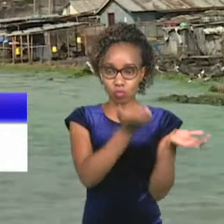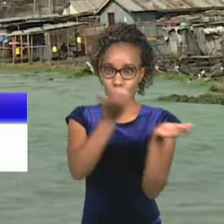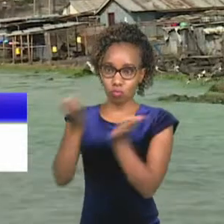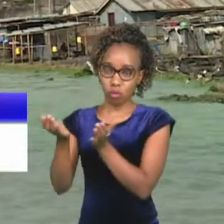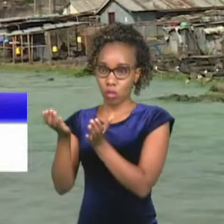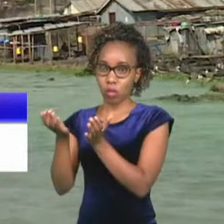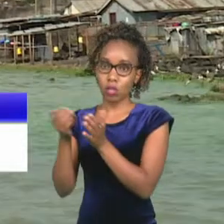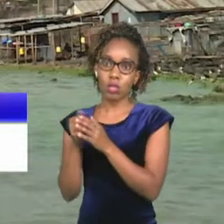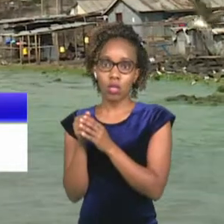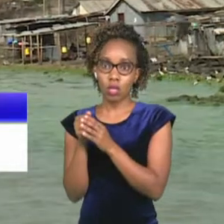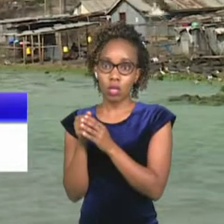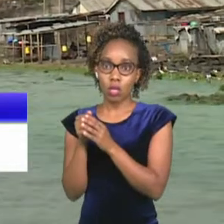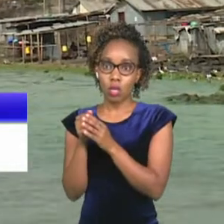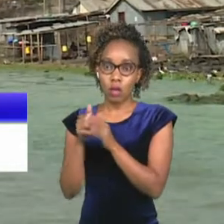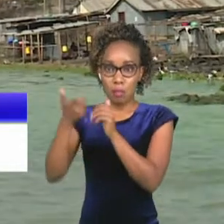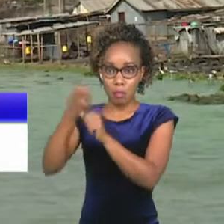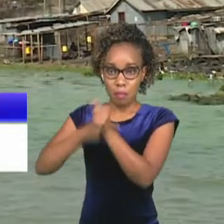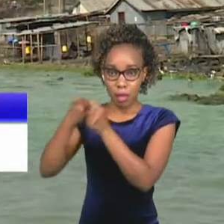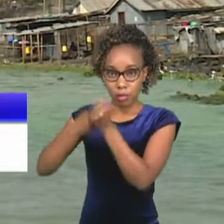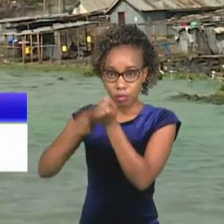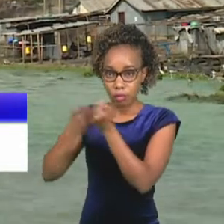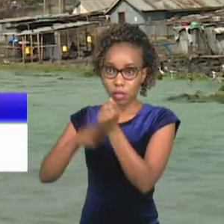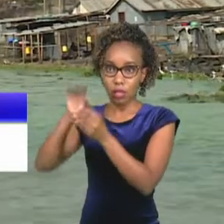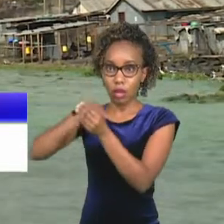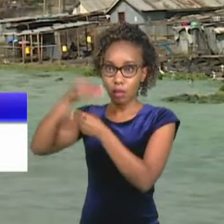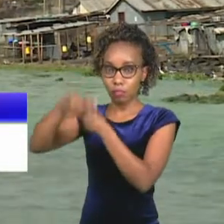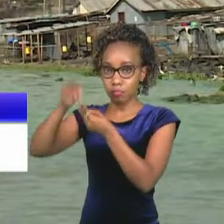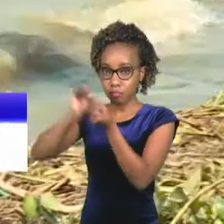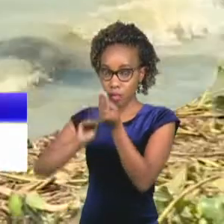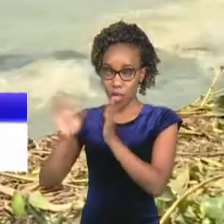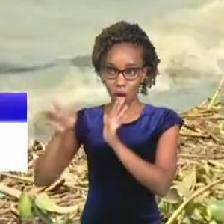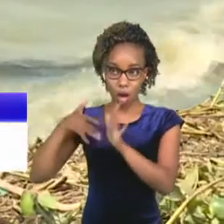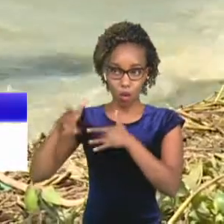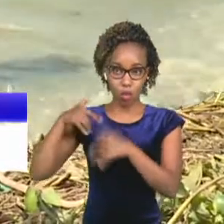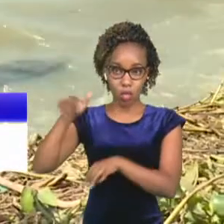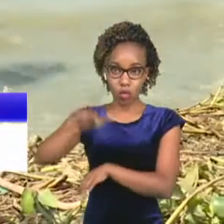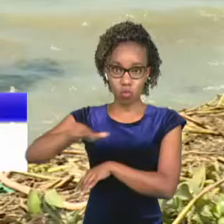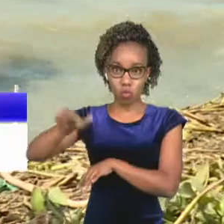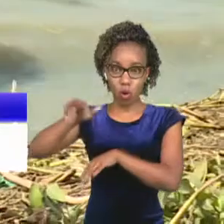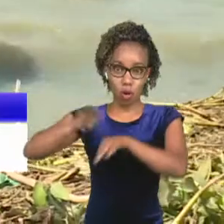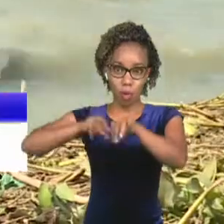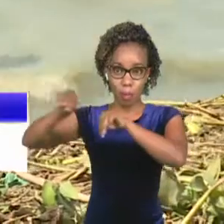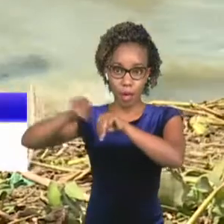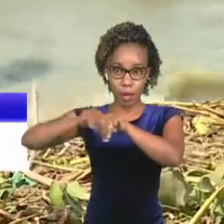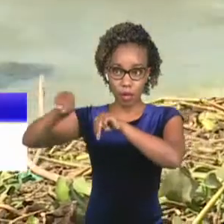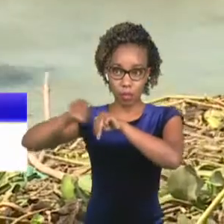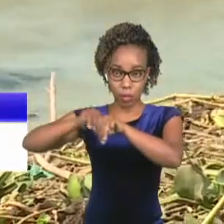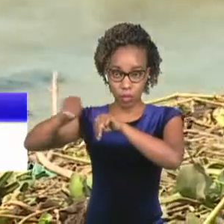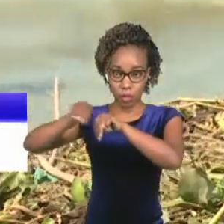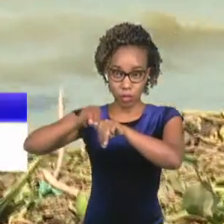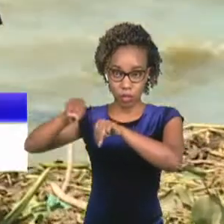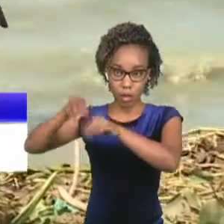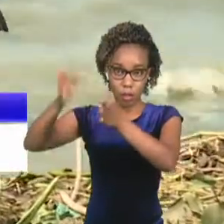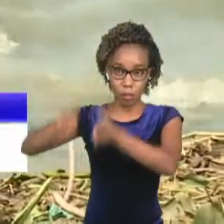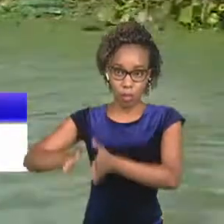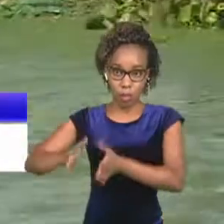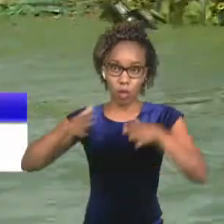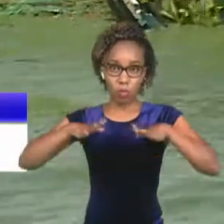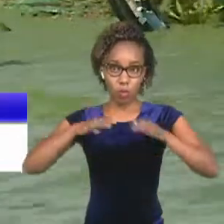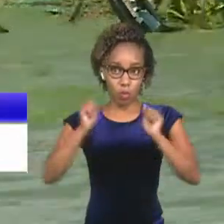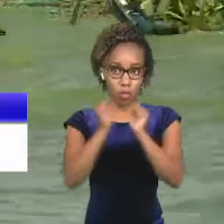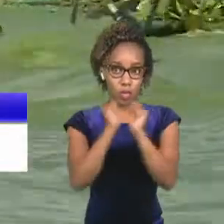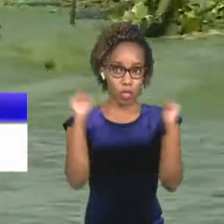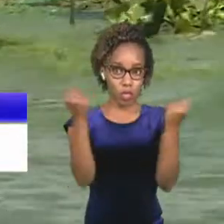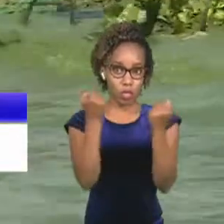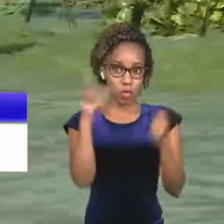to Usenge Beach when it capsized. According to the chairperson of the local beach management unit, Elias Odhiambo, 10 other people were